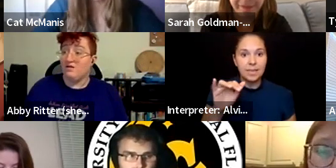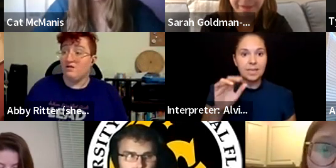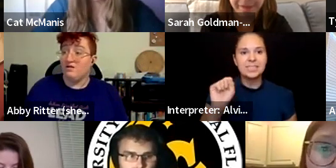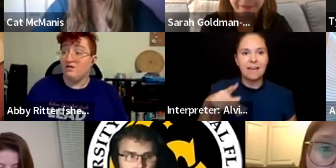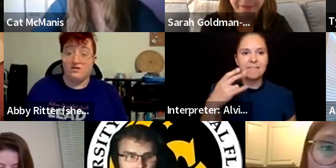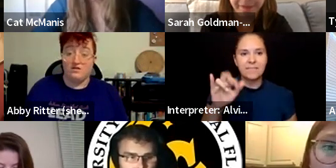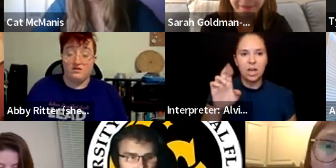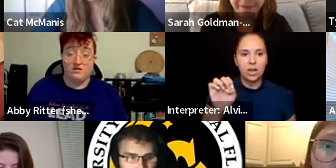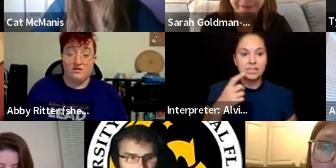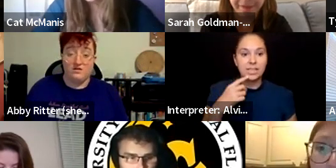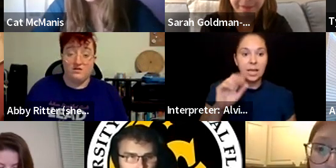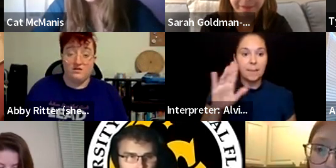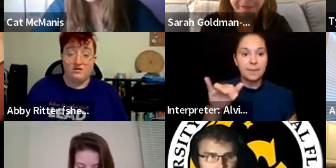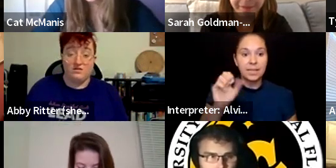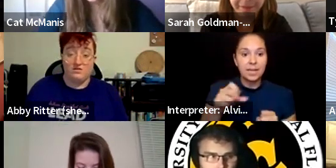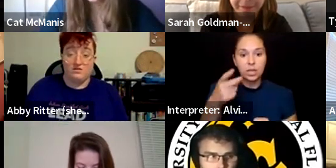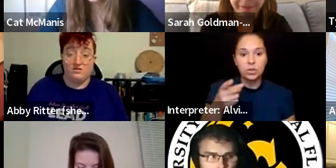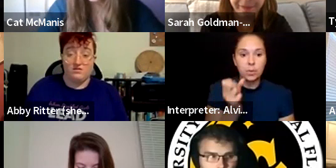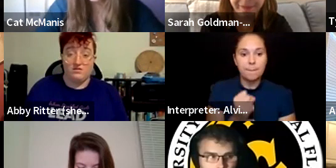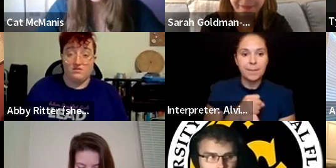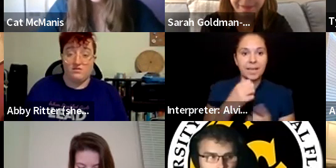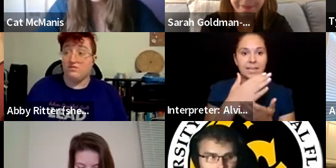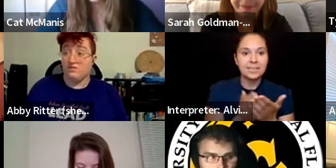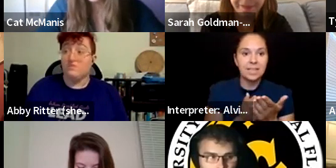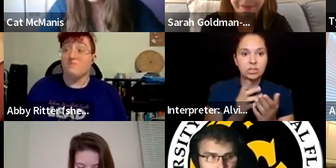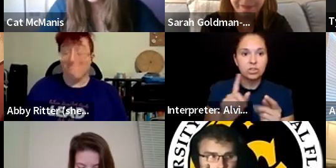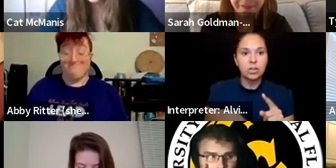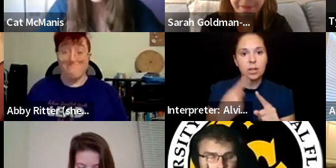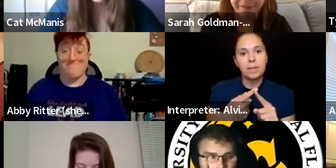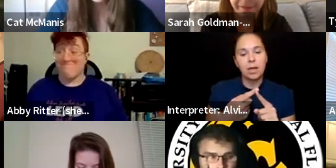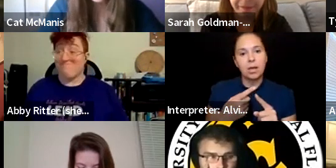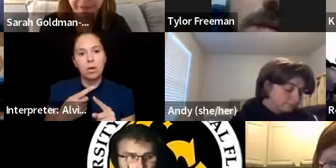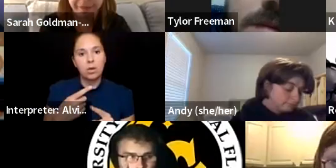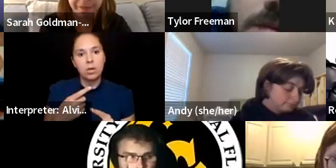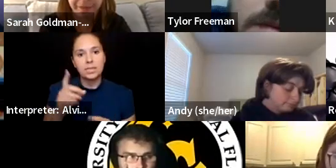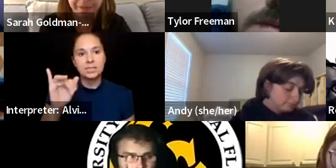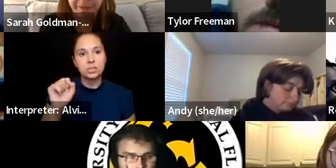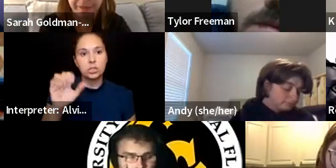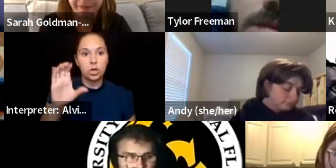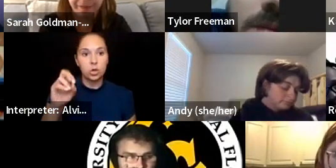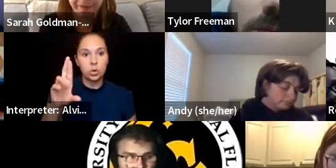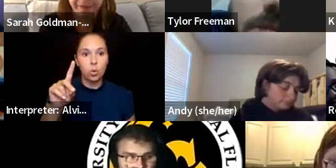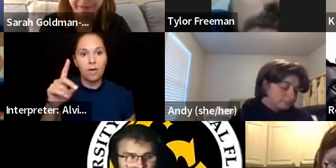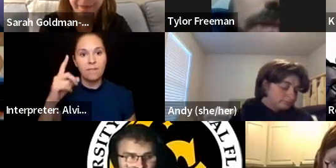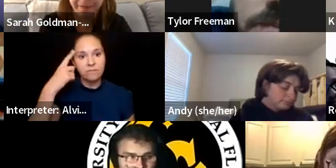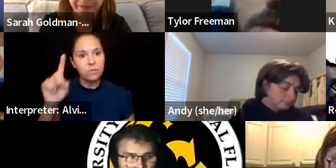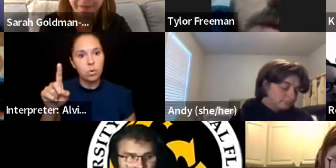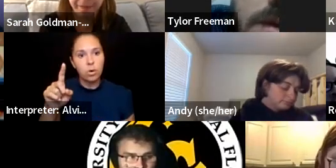Reed. a section of a Discord for the